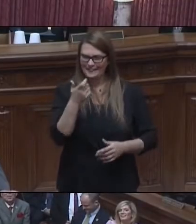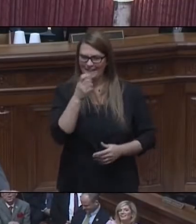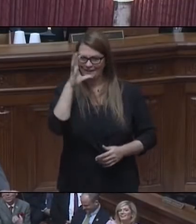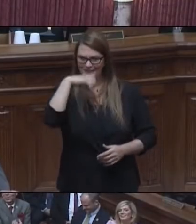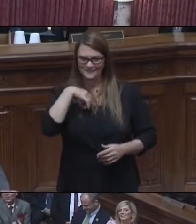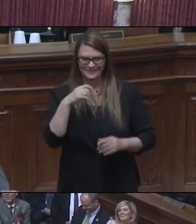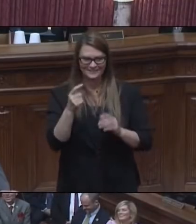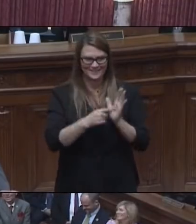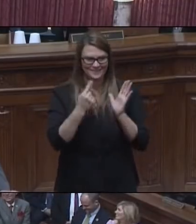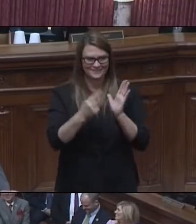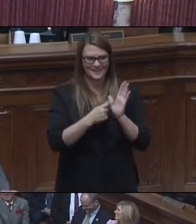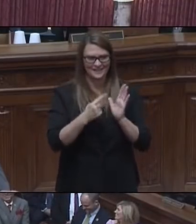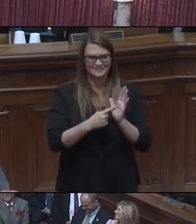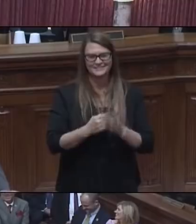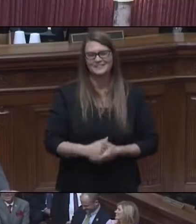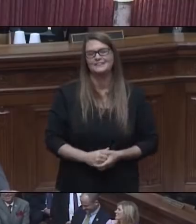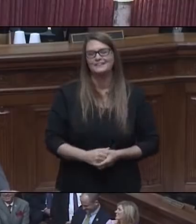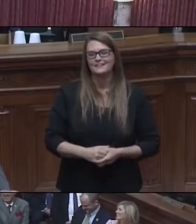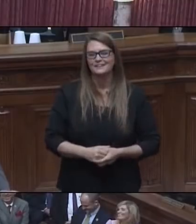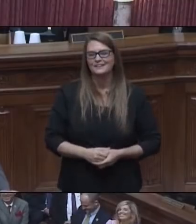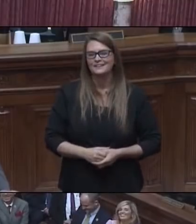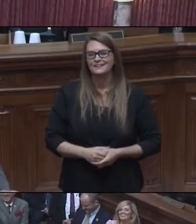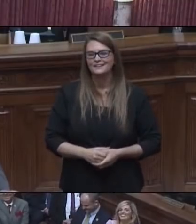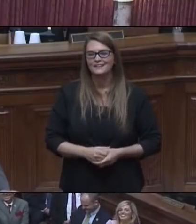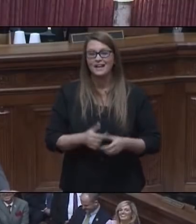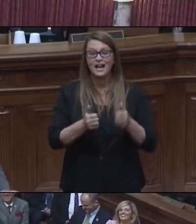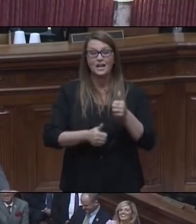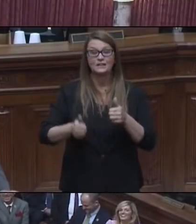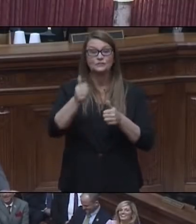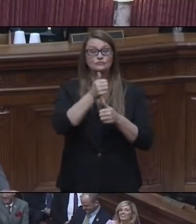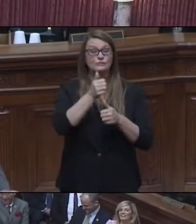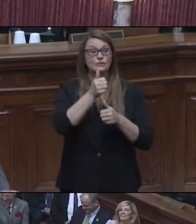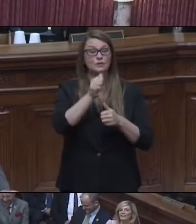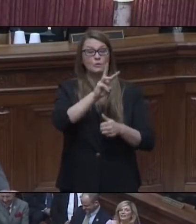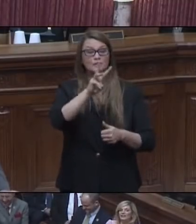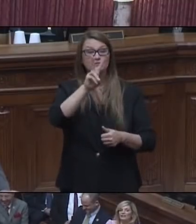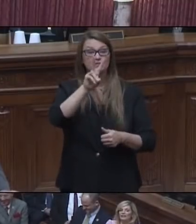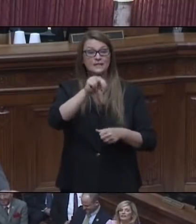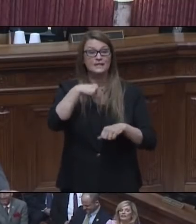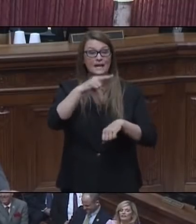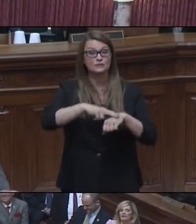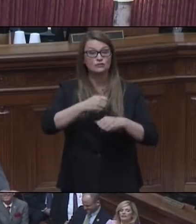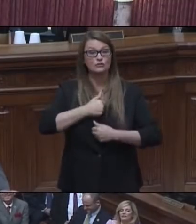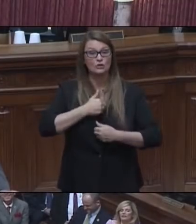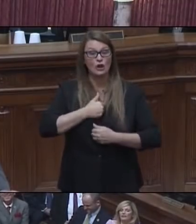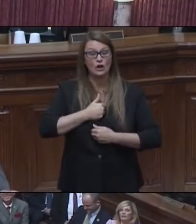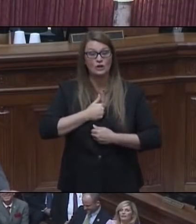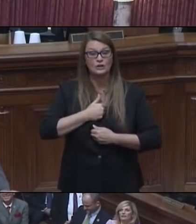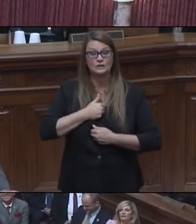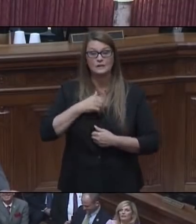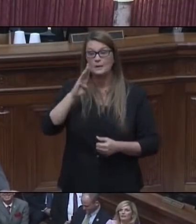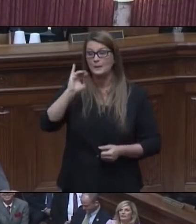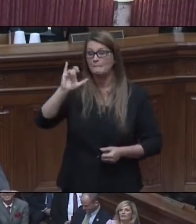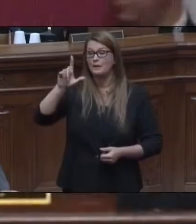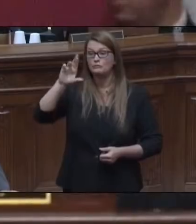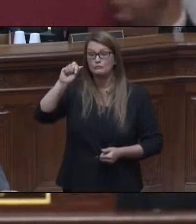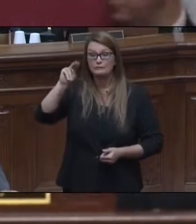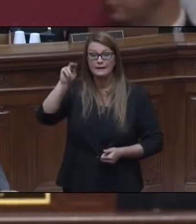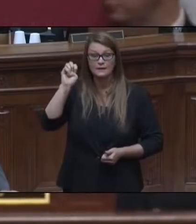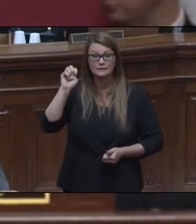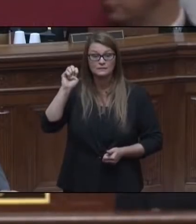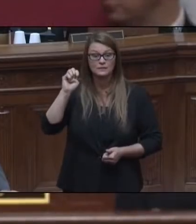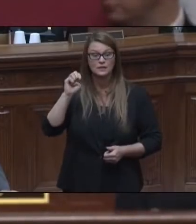too. Our Adjutant General of the West Virginia National Guard, Brigadier General Bill Crane.